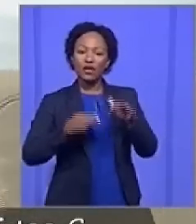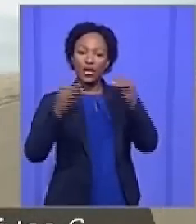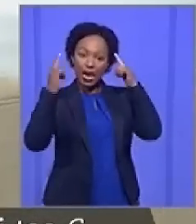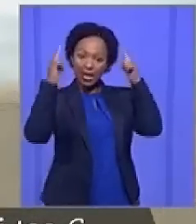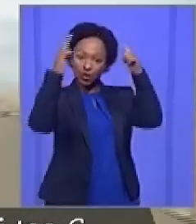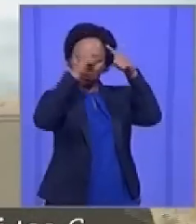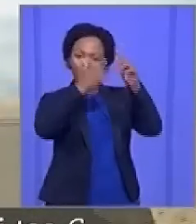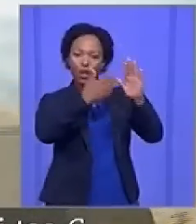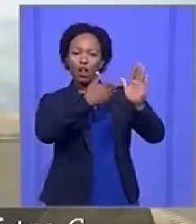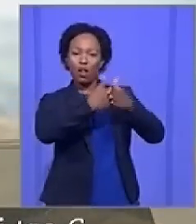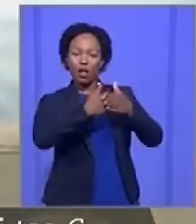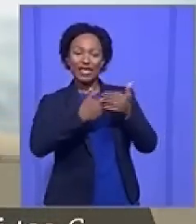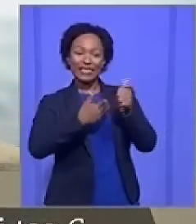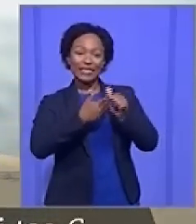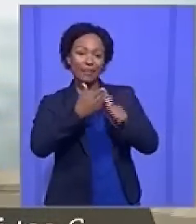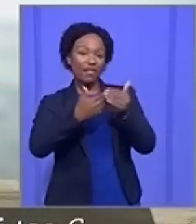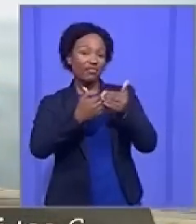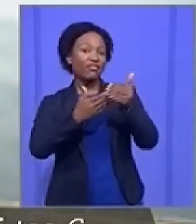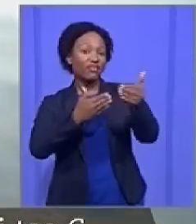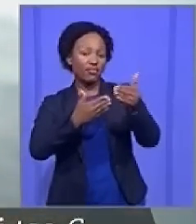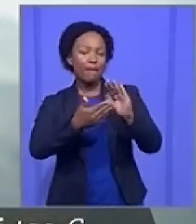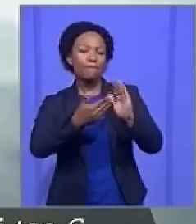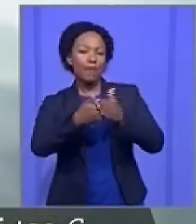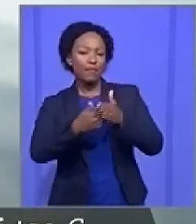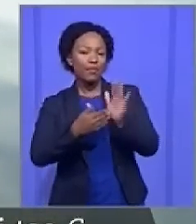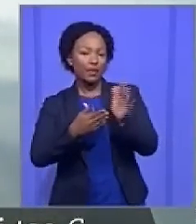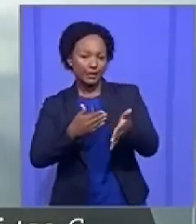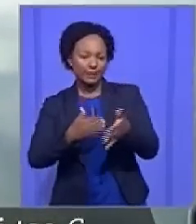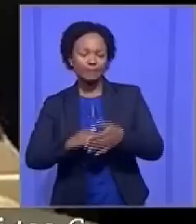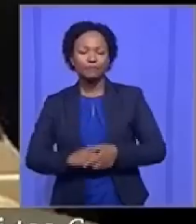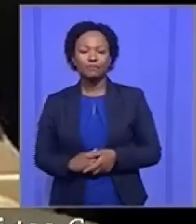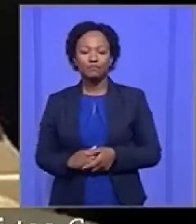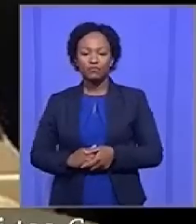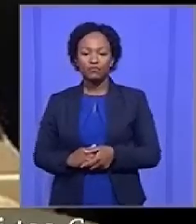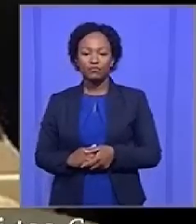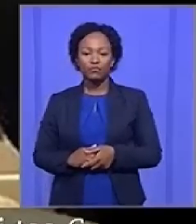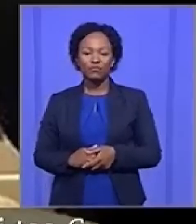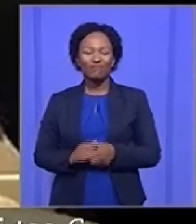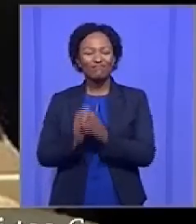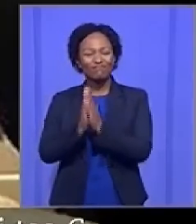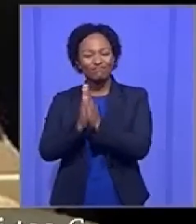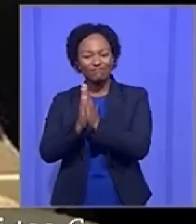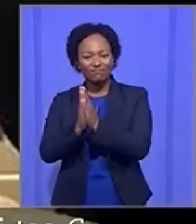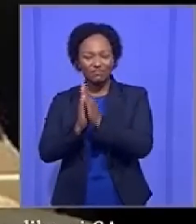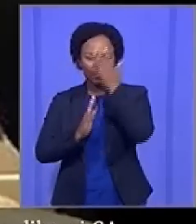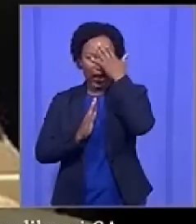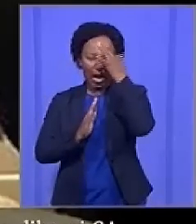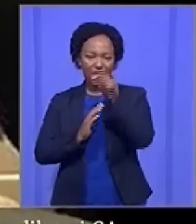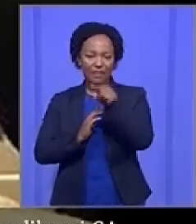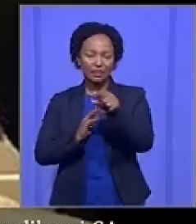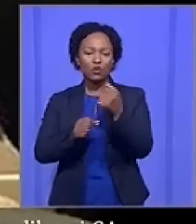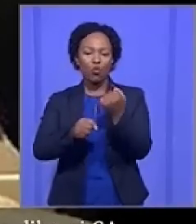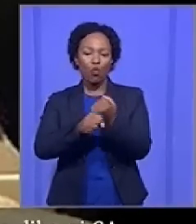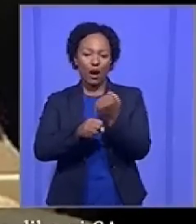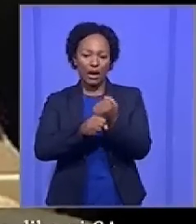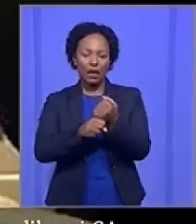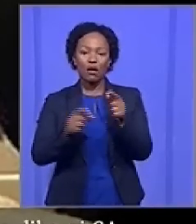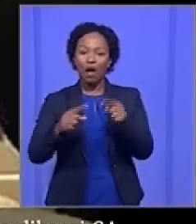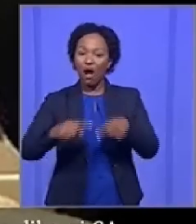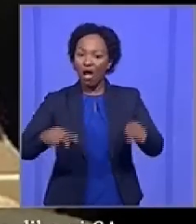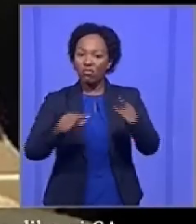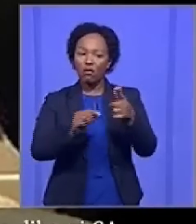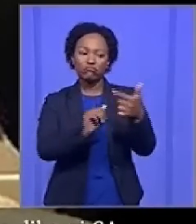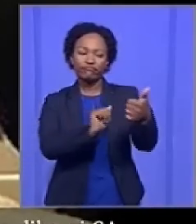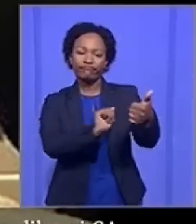tse tsheletseng tse tlang. We are urging a government to work with all the stakeholders to make